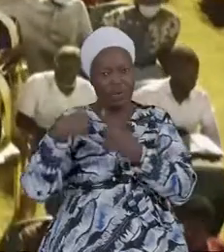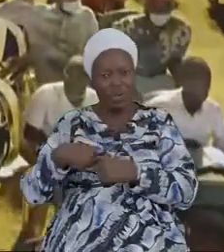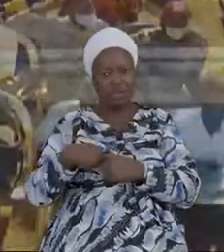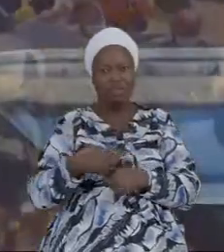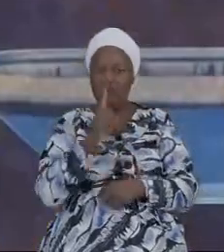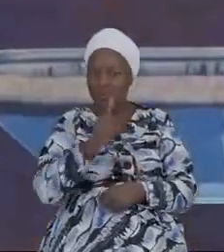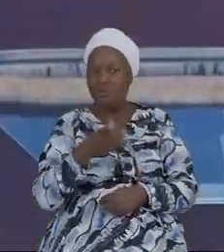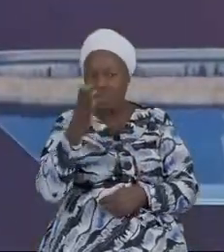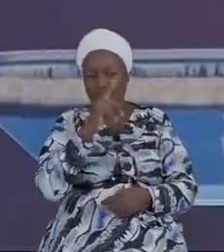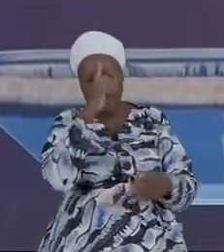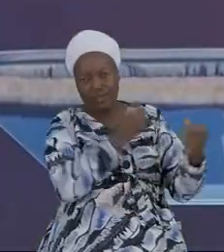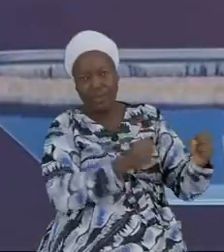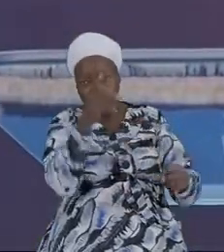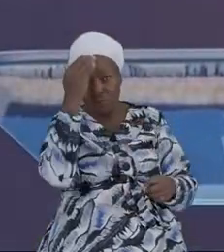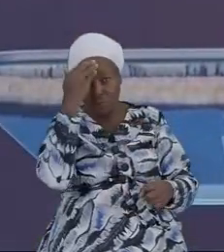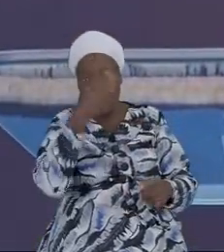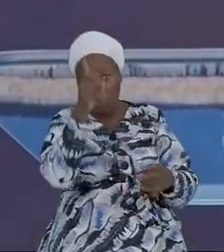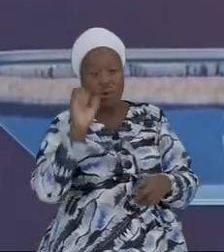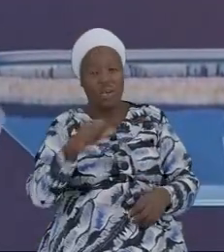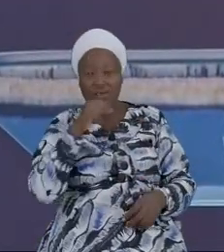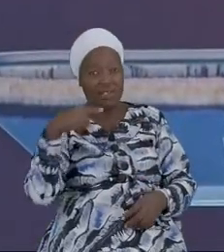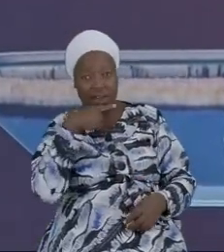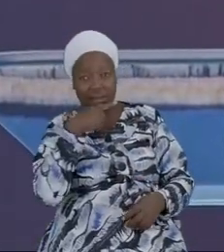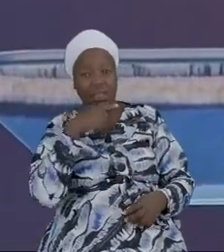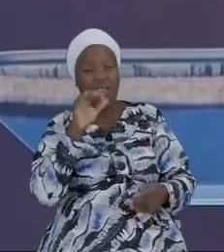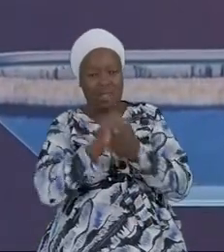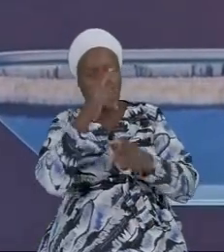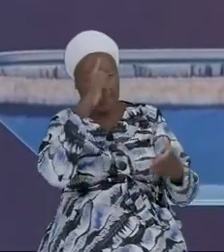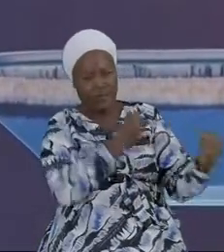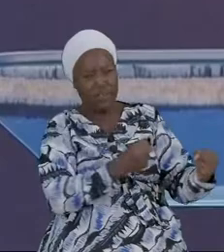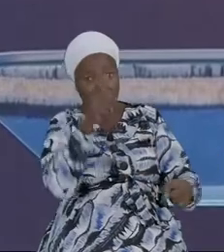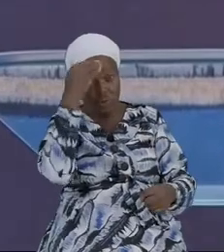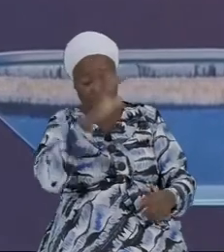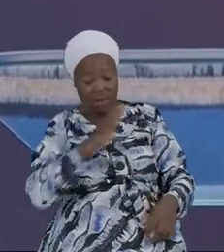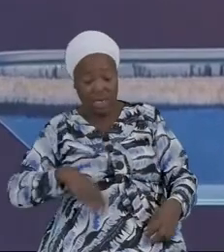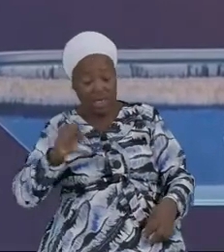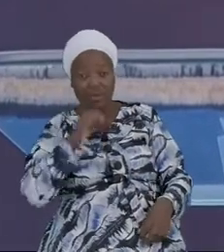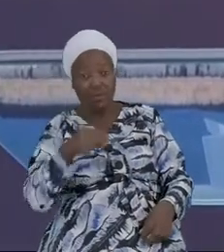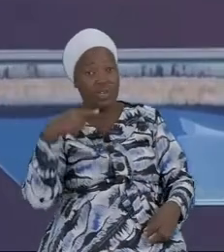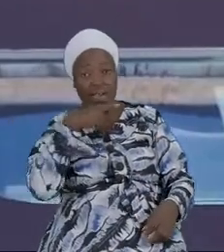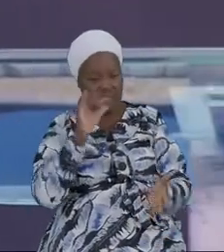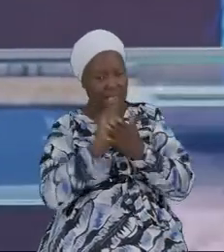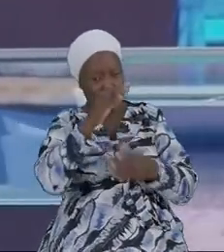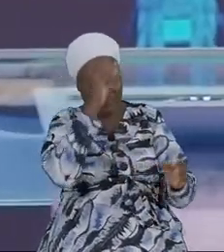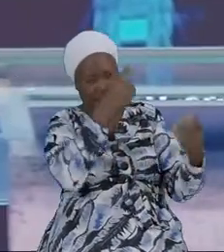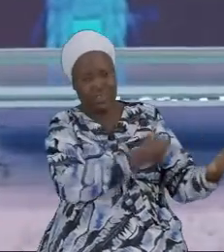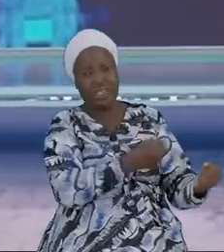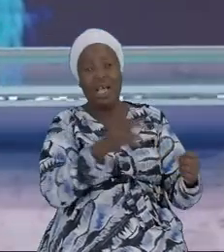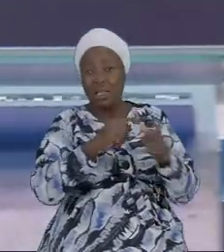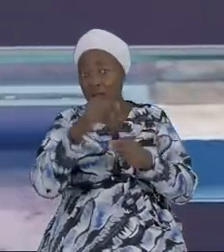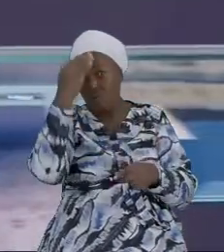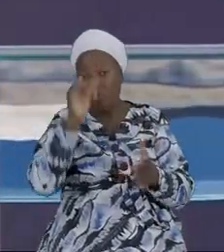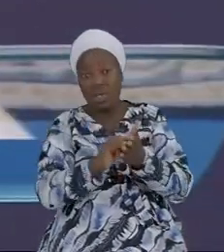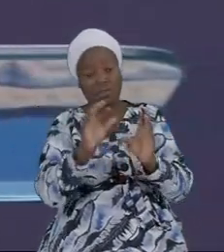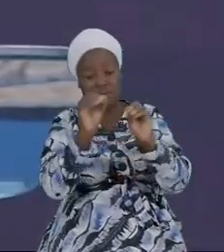there's faith. You know, God cannot lie. That's faith. You know, Christ cannot lie. That's faith. And you know that